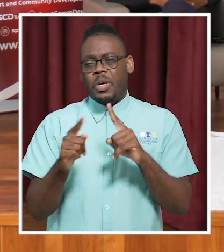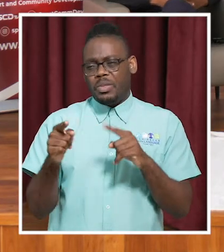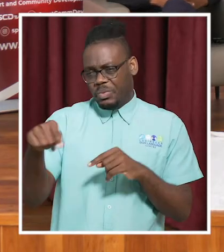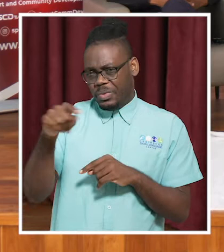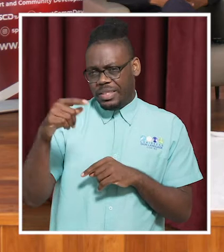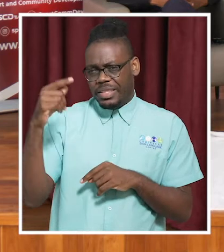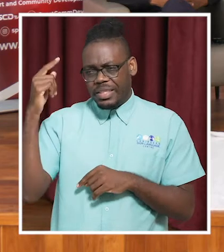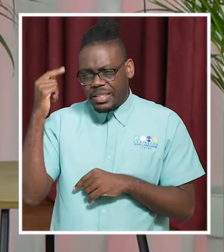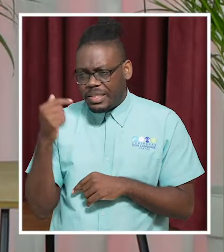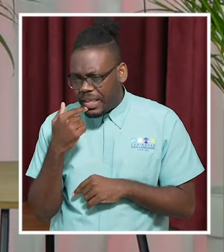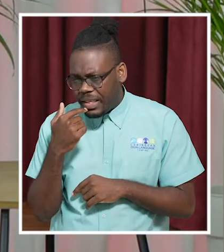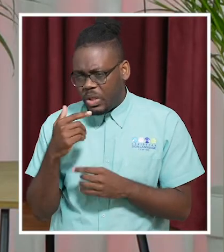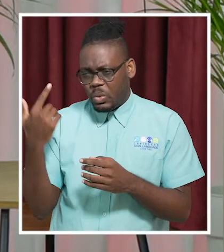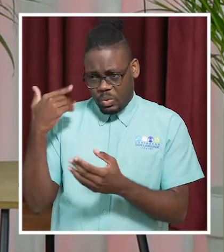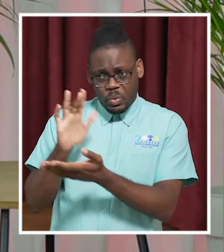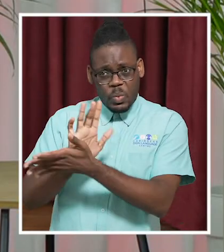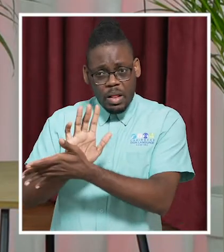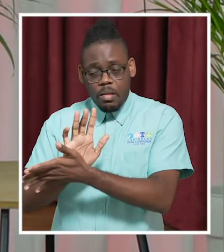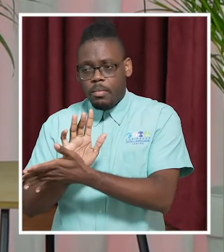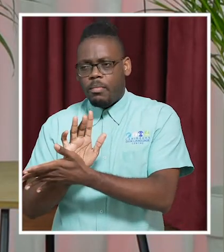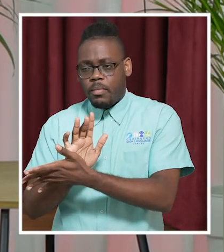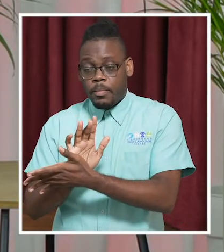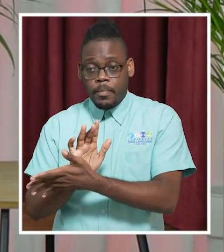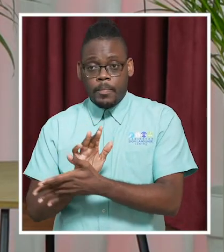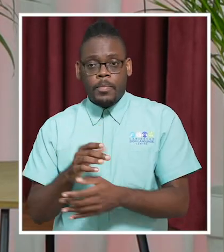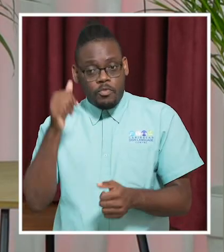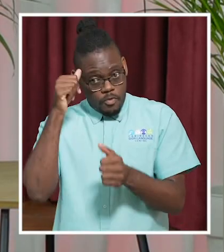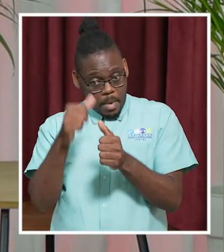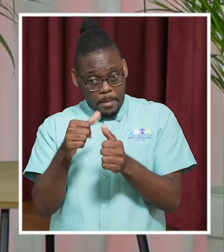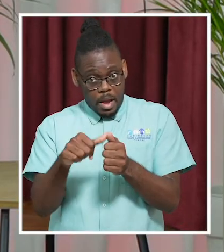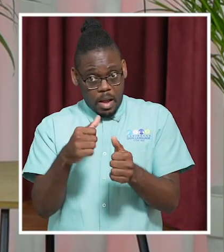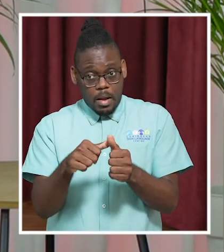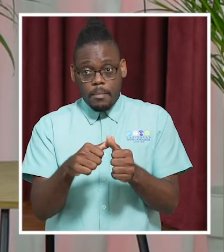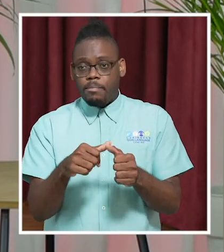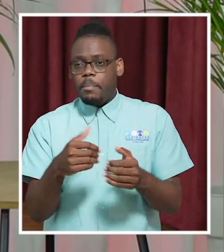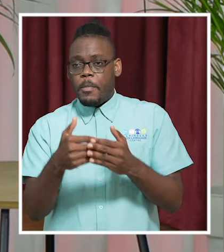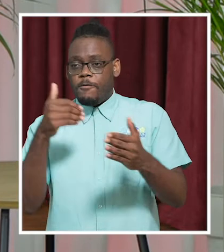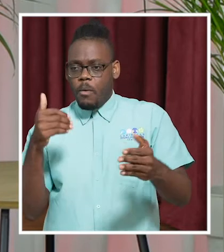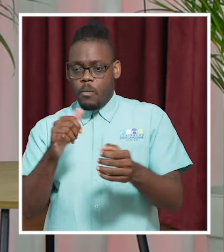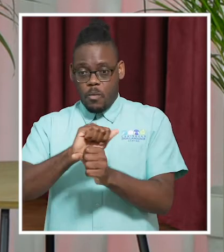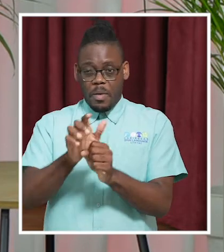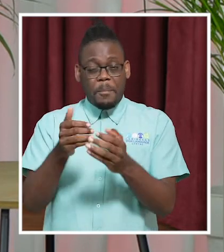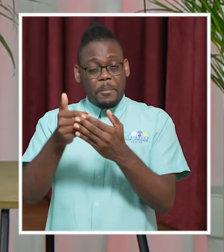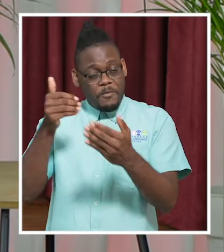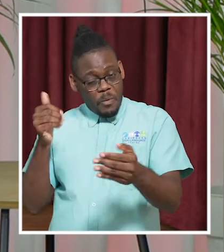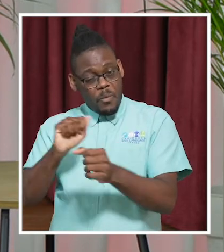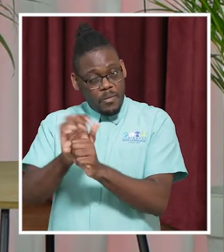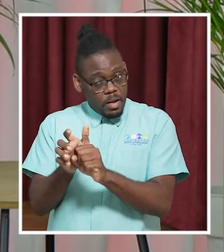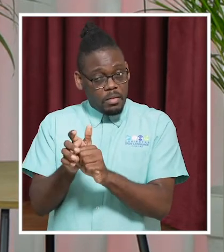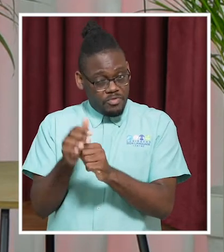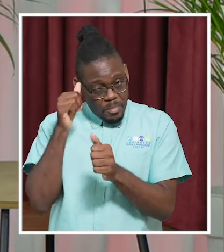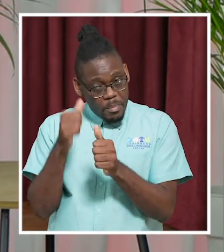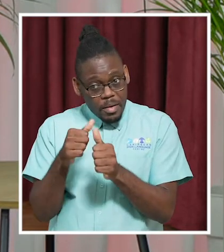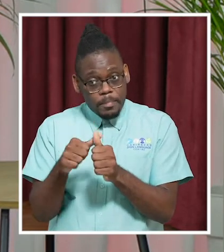exposure, notwithstanding the pandemic challenge, the issue of diagnosing and even training teachers and even